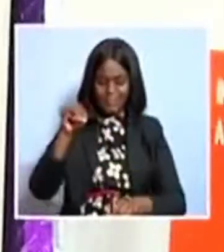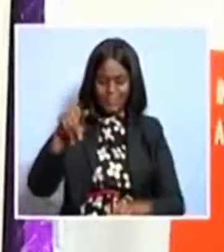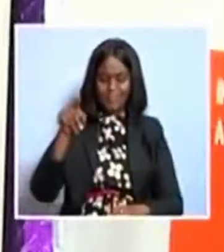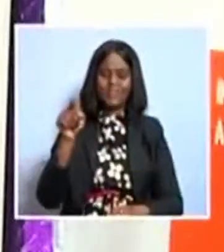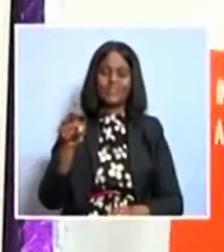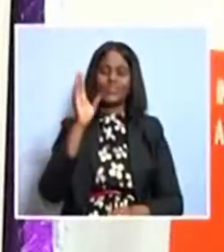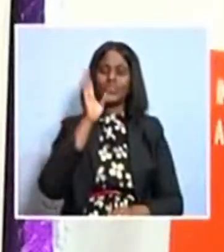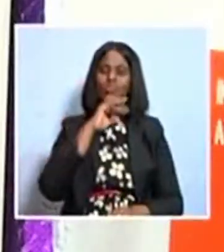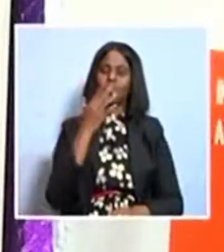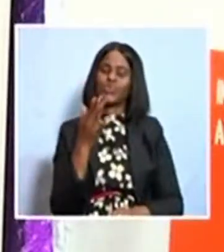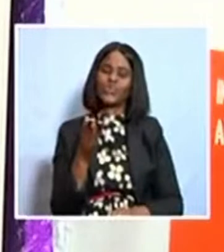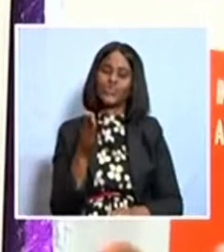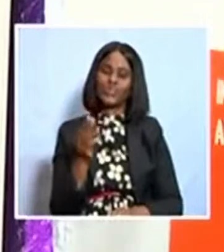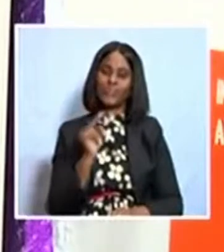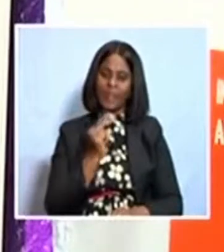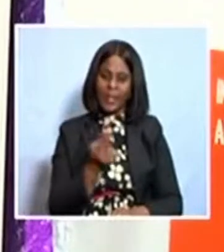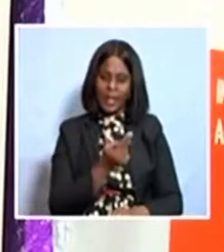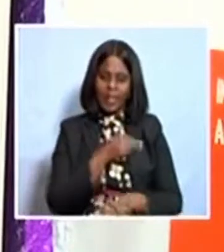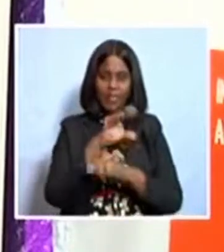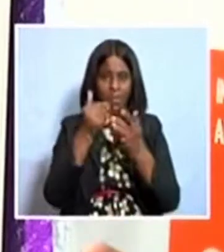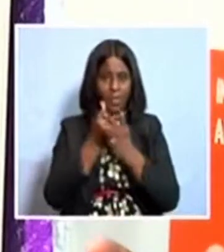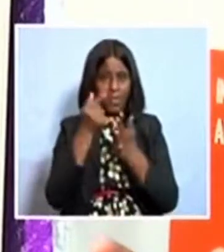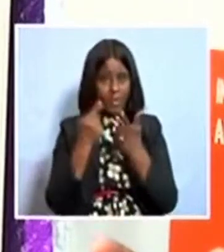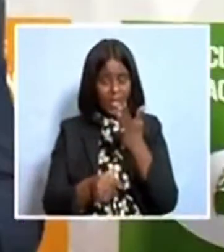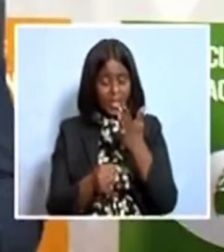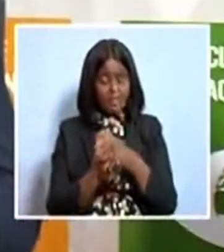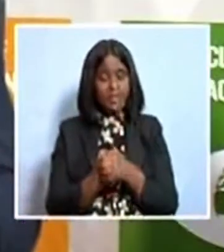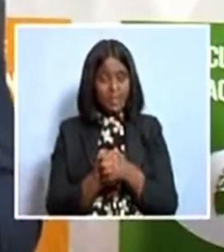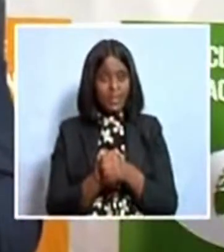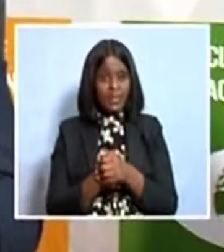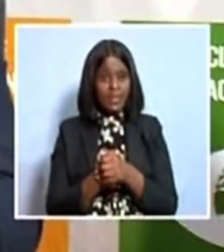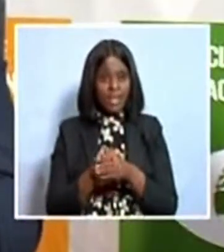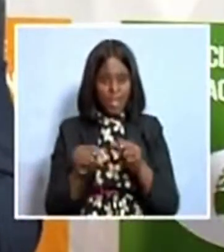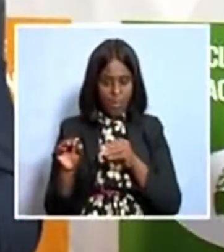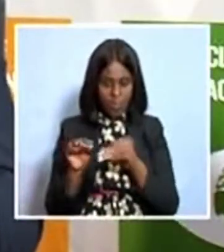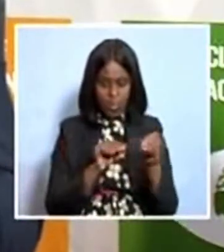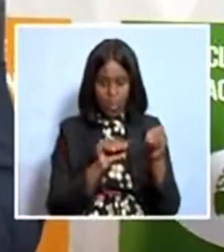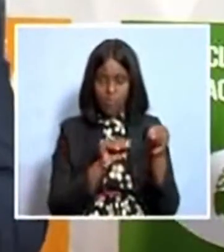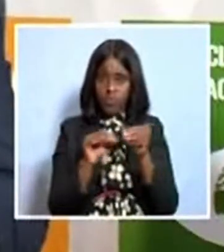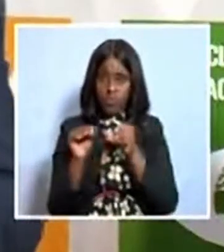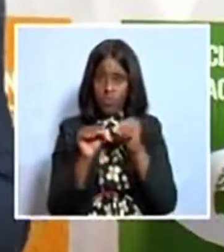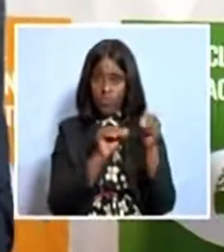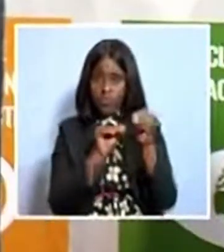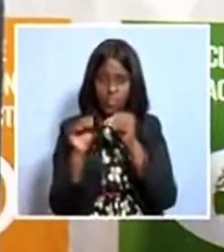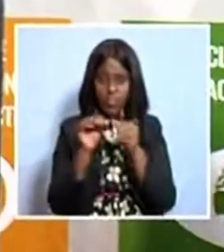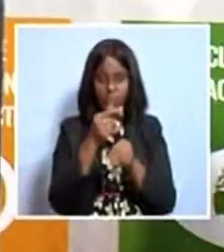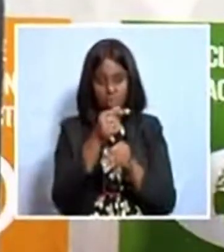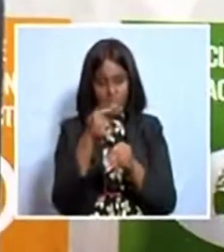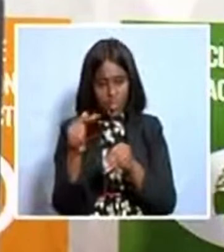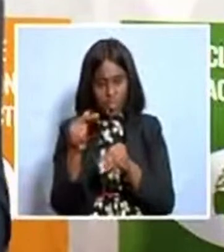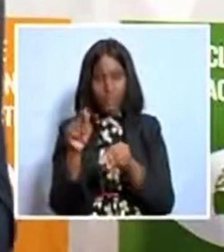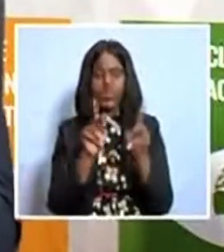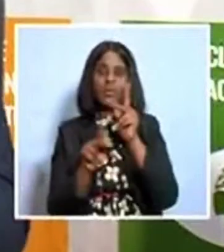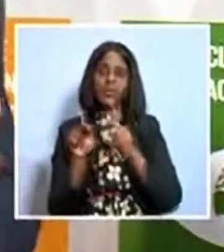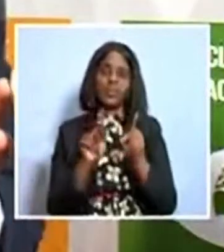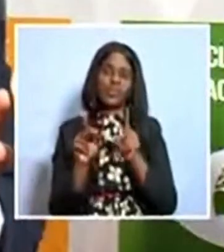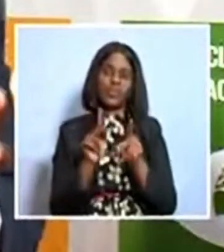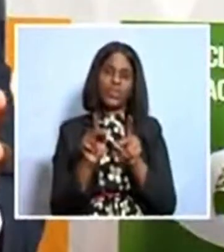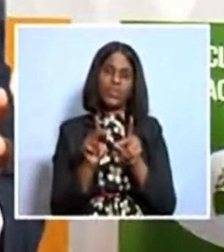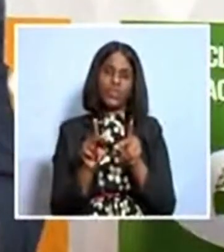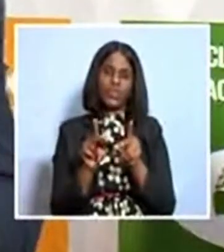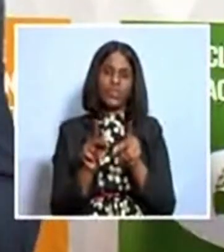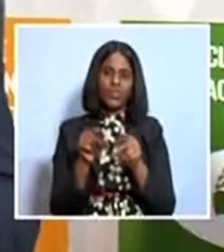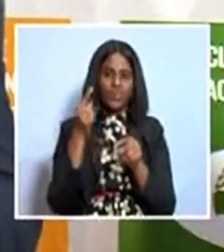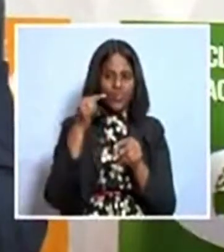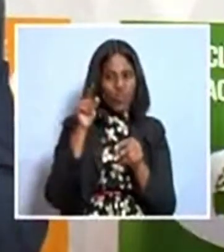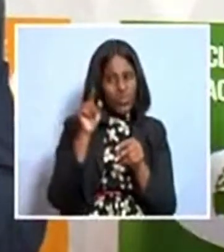MP. For us, it's all about, the movement of goods and people has to be enabled for